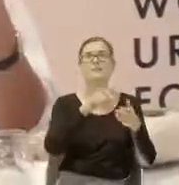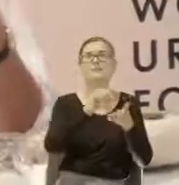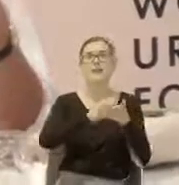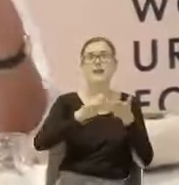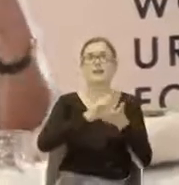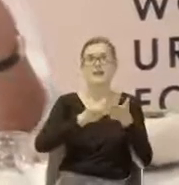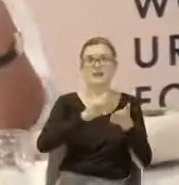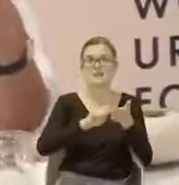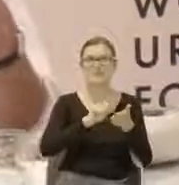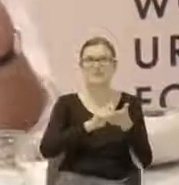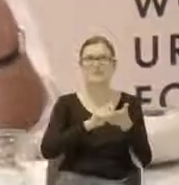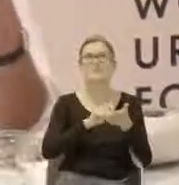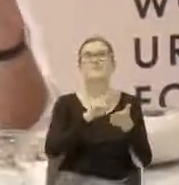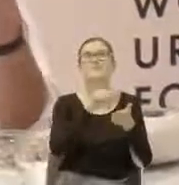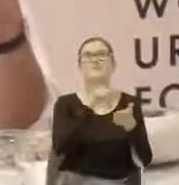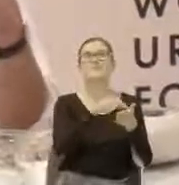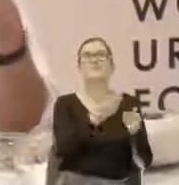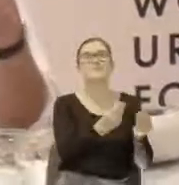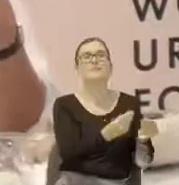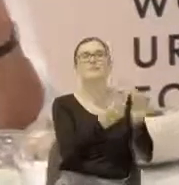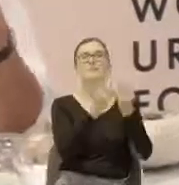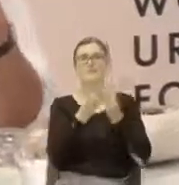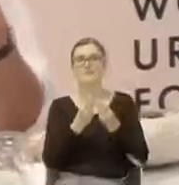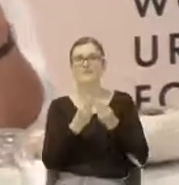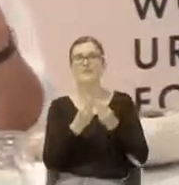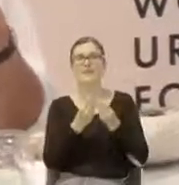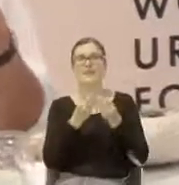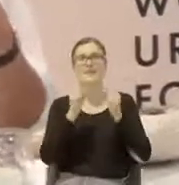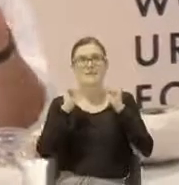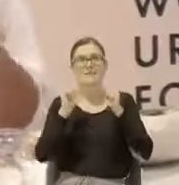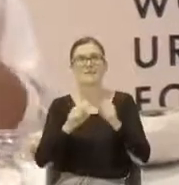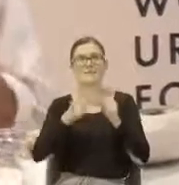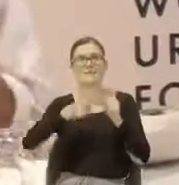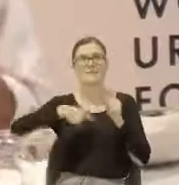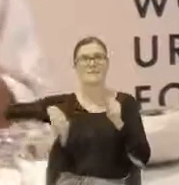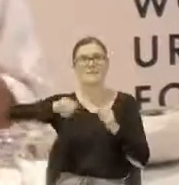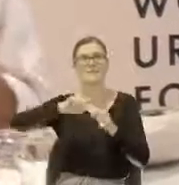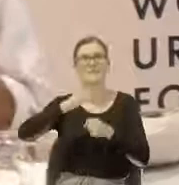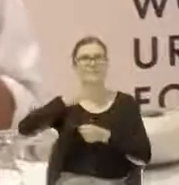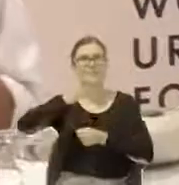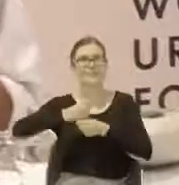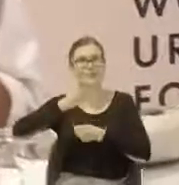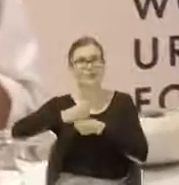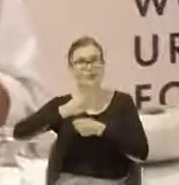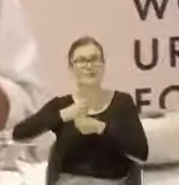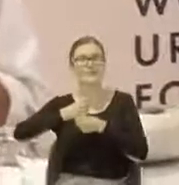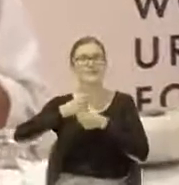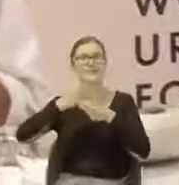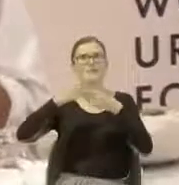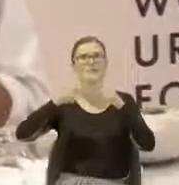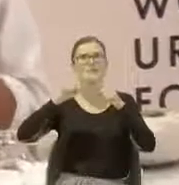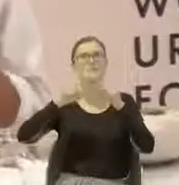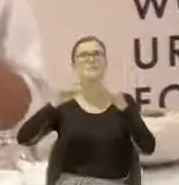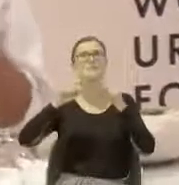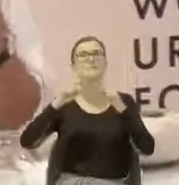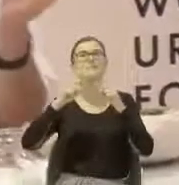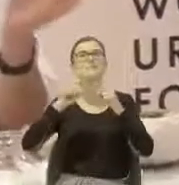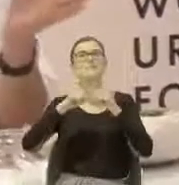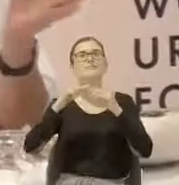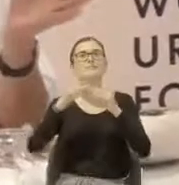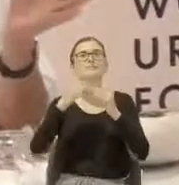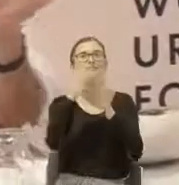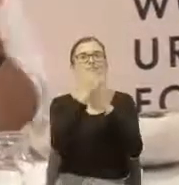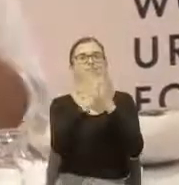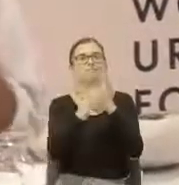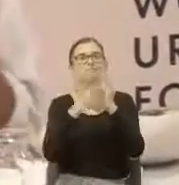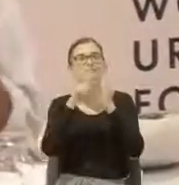and intergovernmental processes that are inclusive and complementary in ways that have not happened before. What were the outcomes